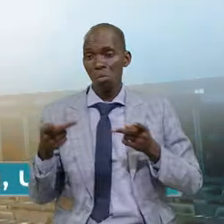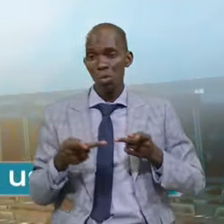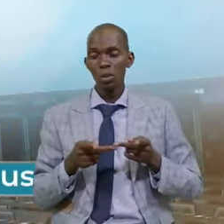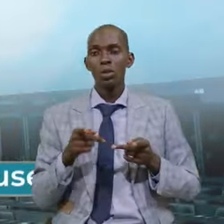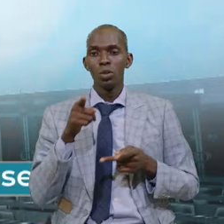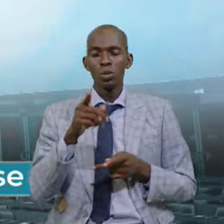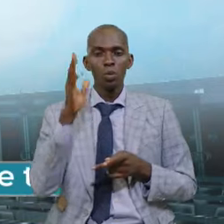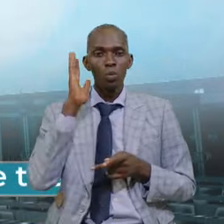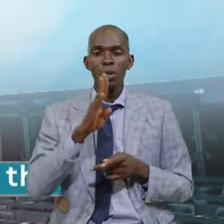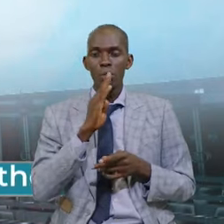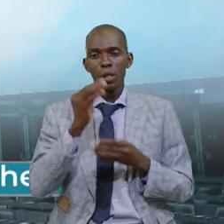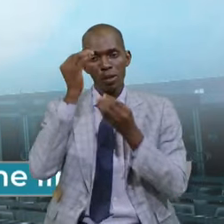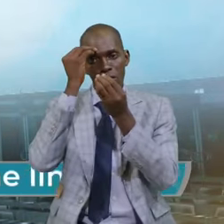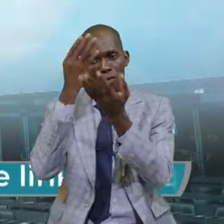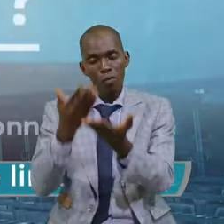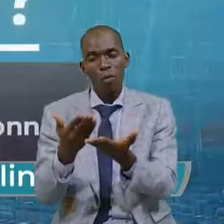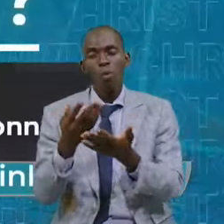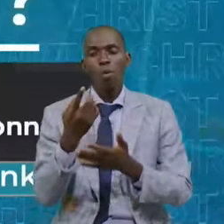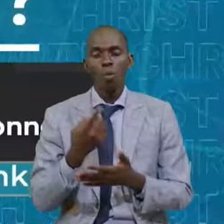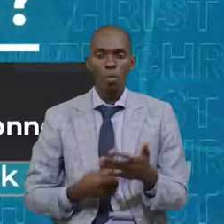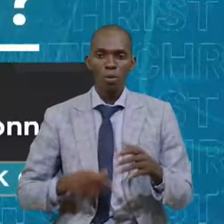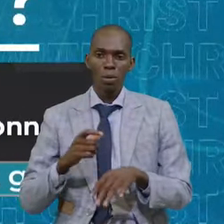on the same day.